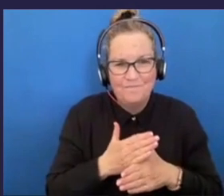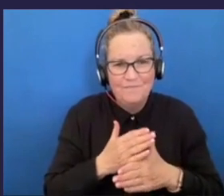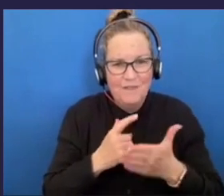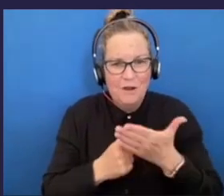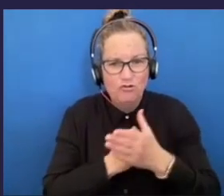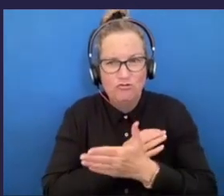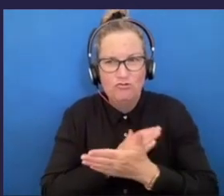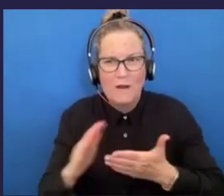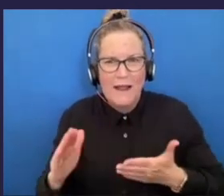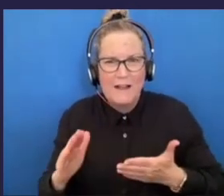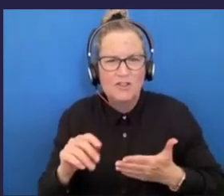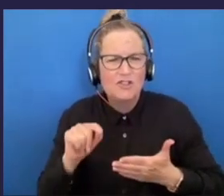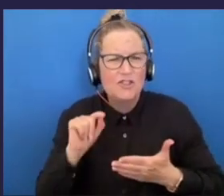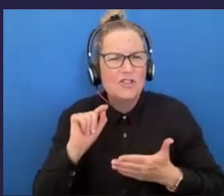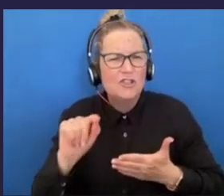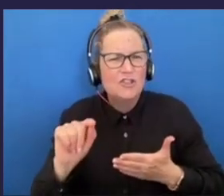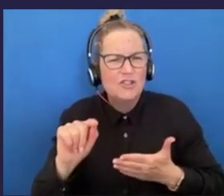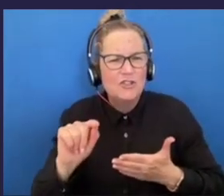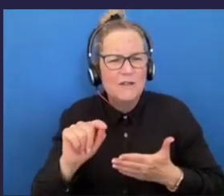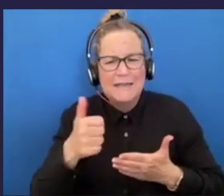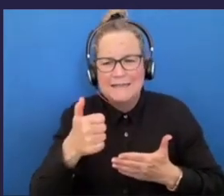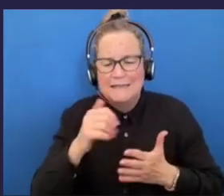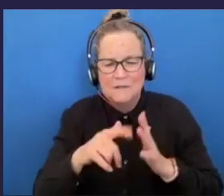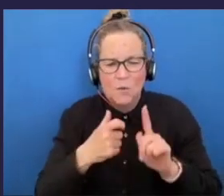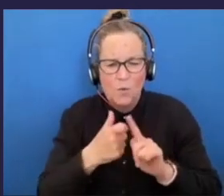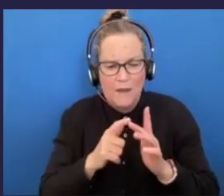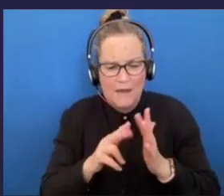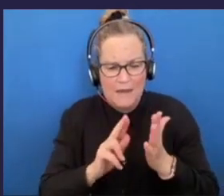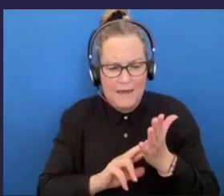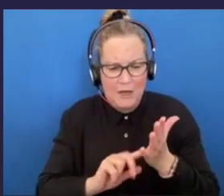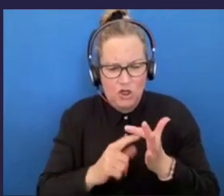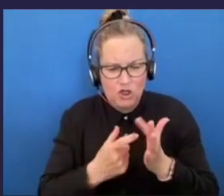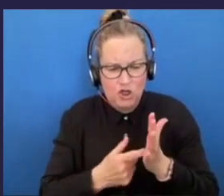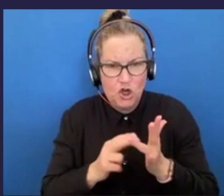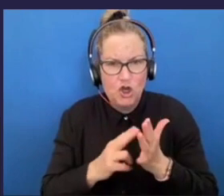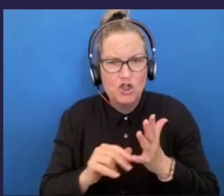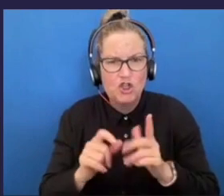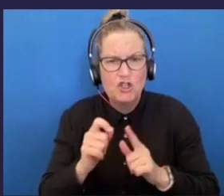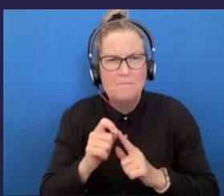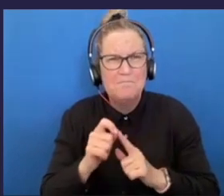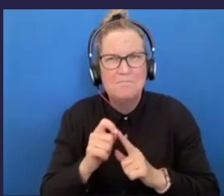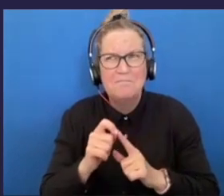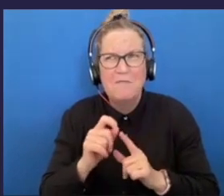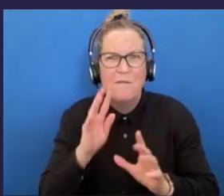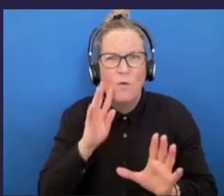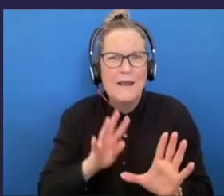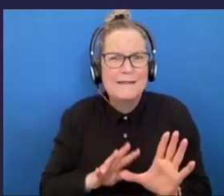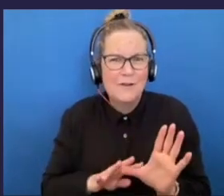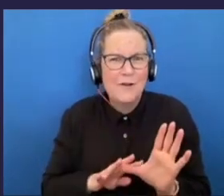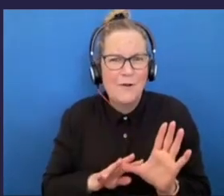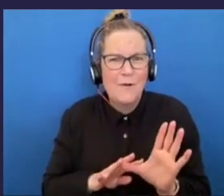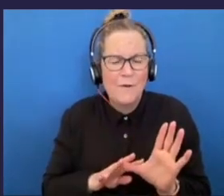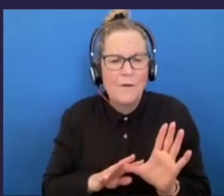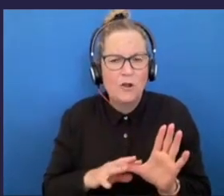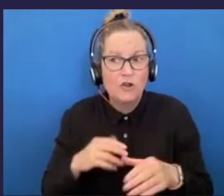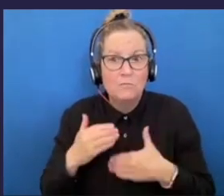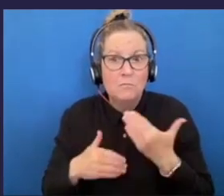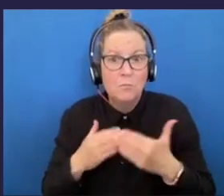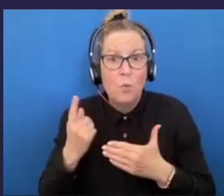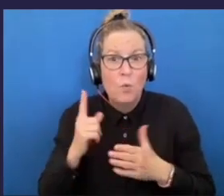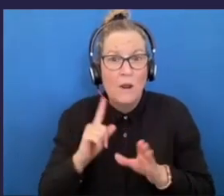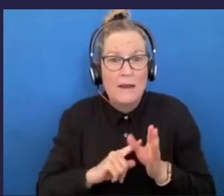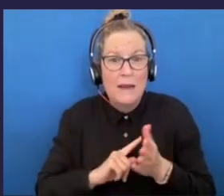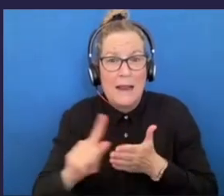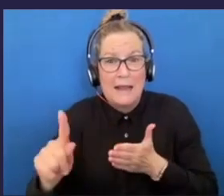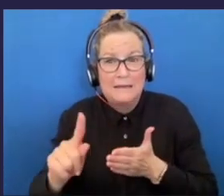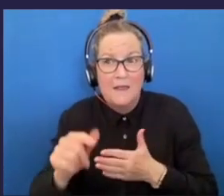6-week internship at Chapel Off Chapel about 4 years ago, and then a year later they had a job opening and they knew her,